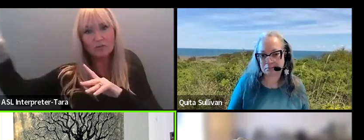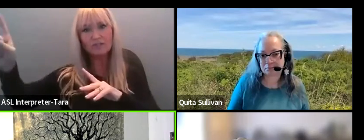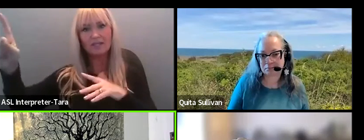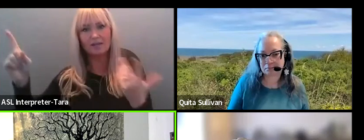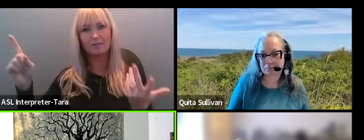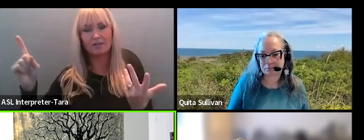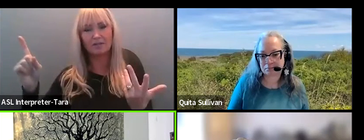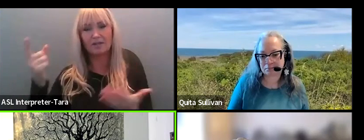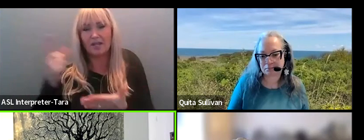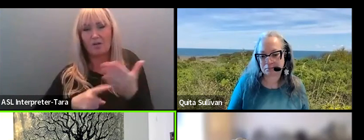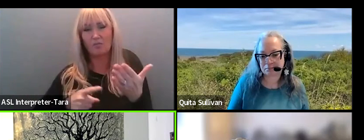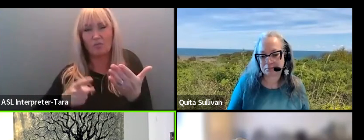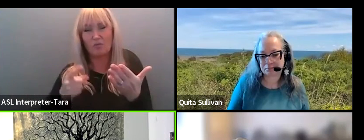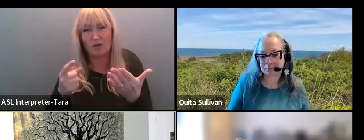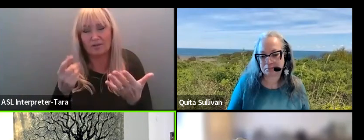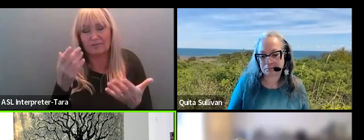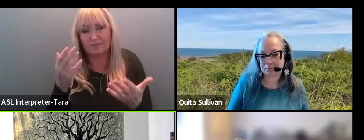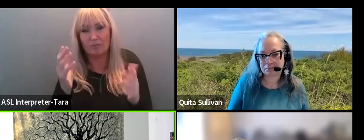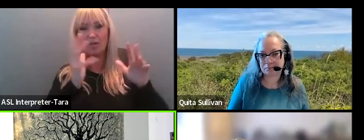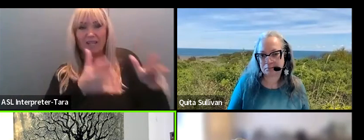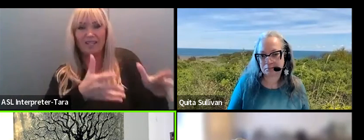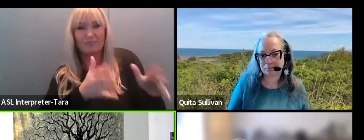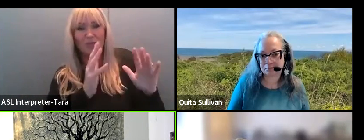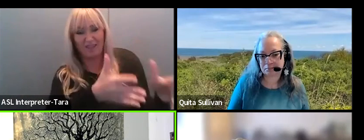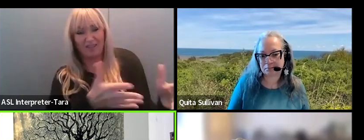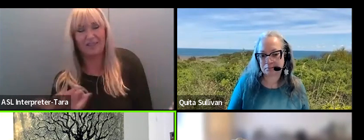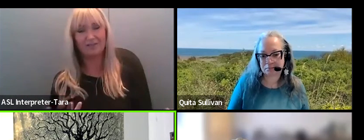things that we leave behind as a result.